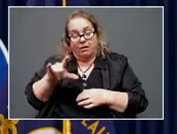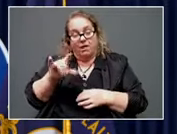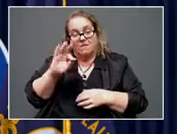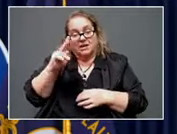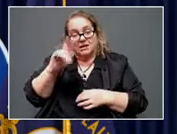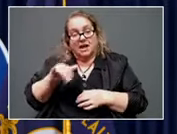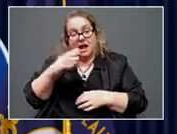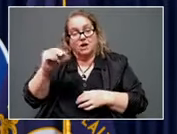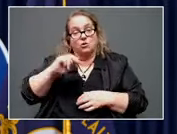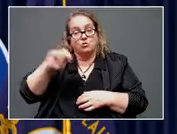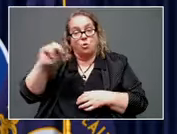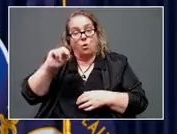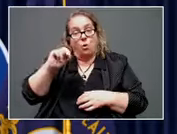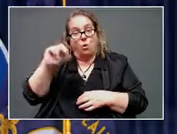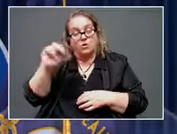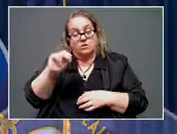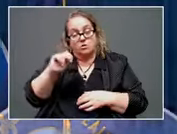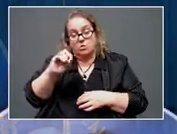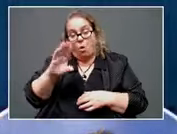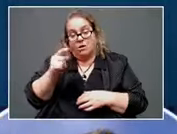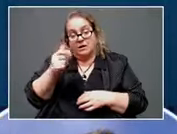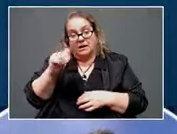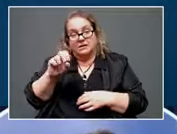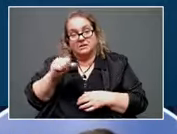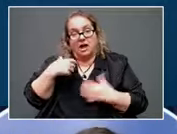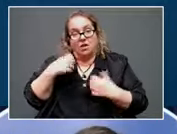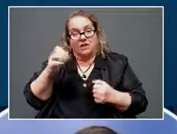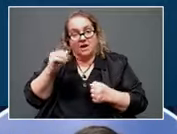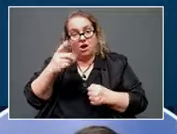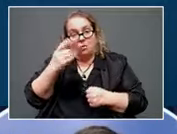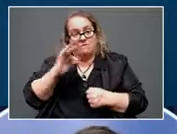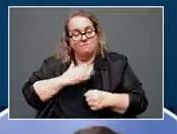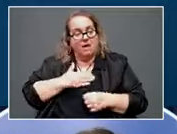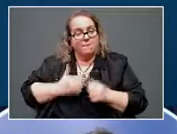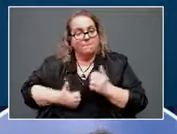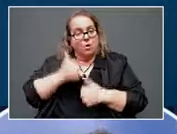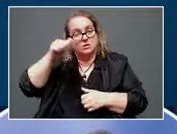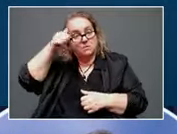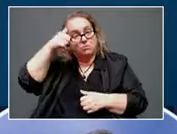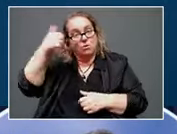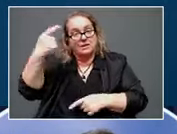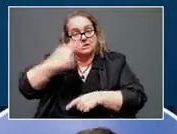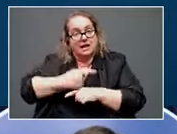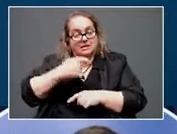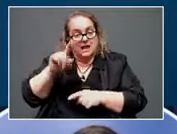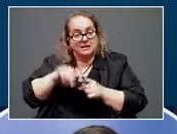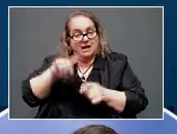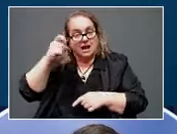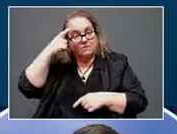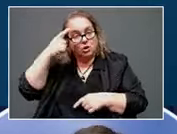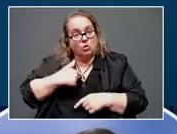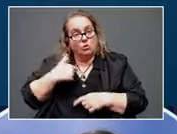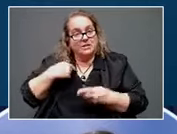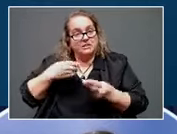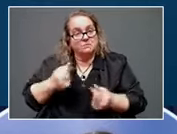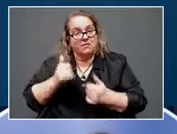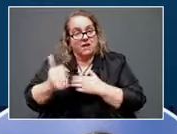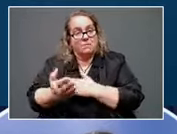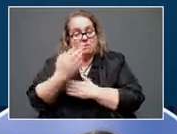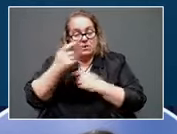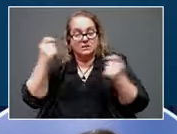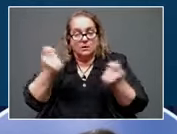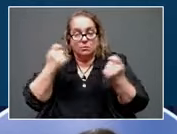West Louisville for what was one of my most memorable days as governor. We spent the morning celebrating what will be an incredible leap forward